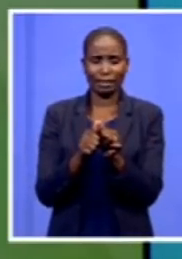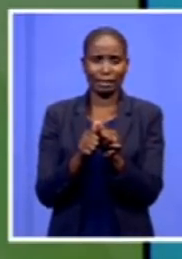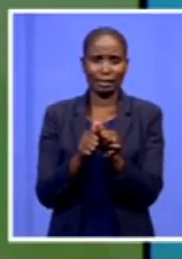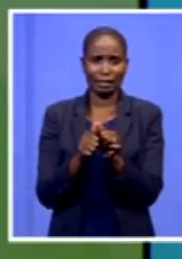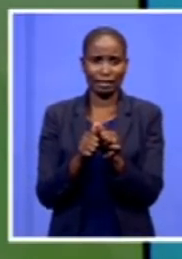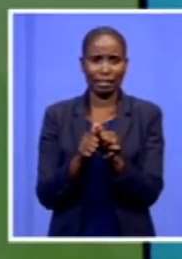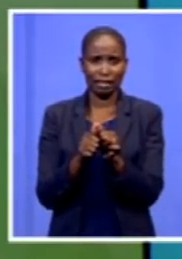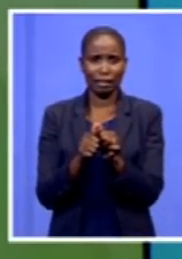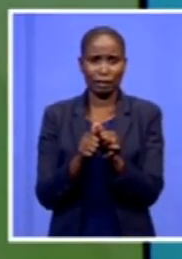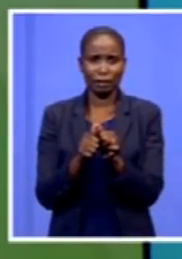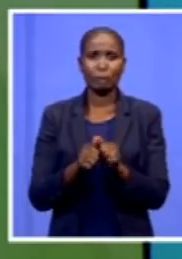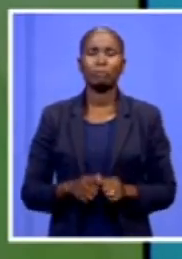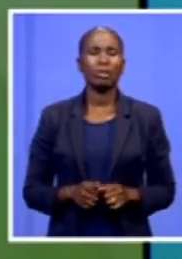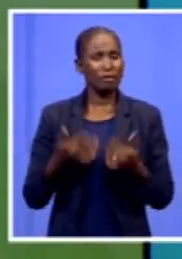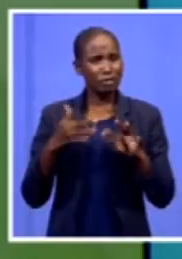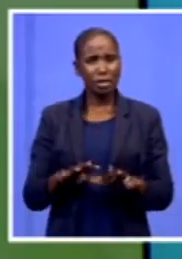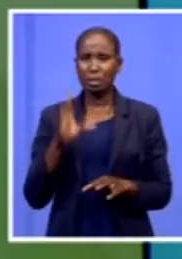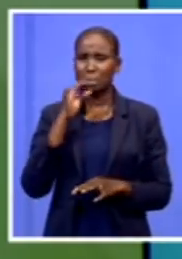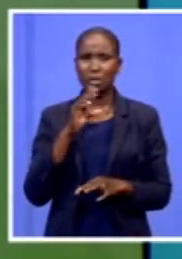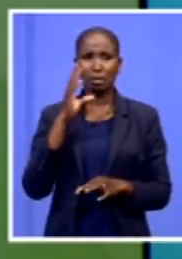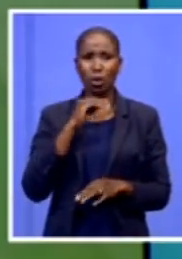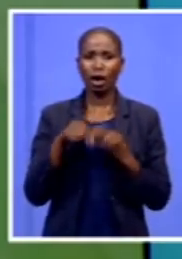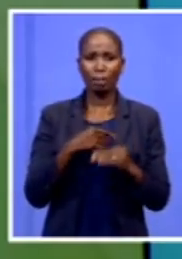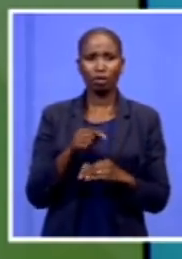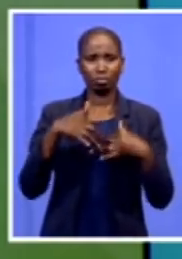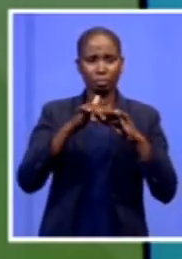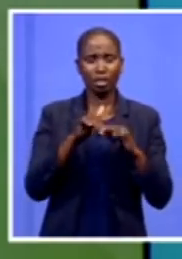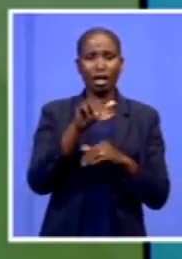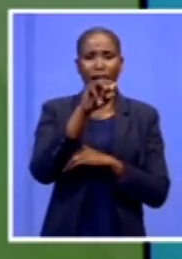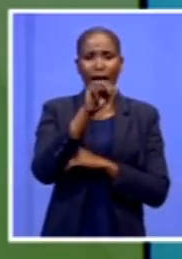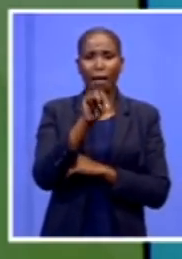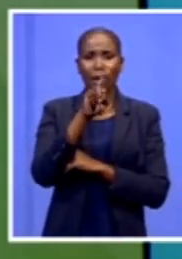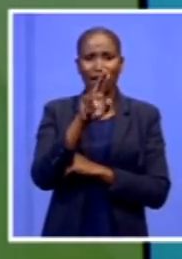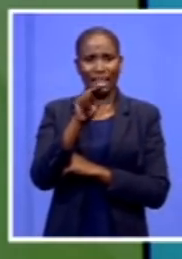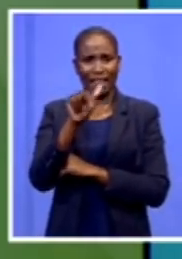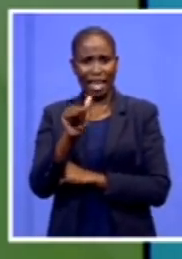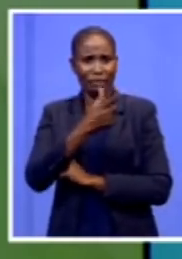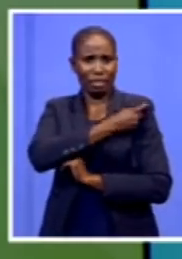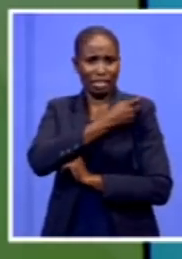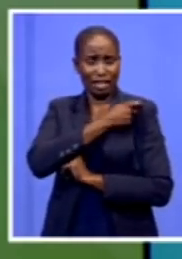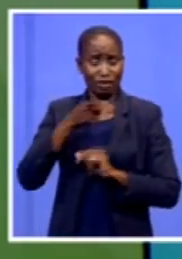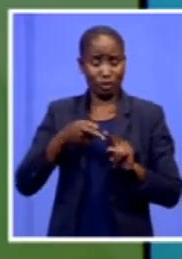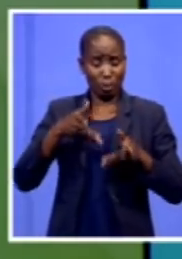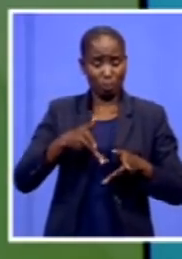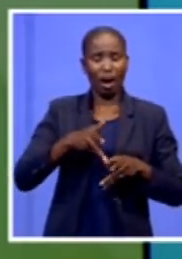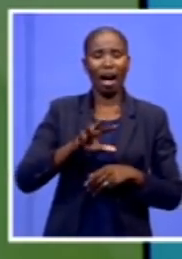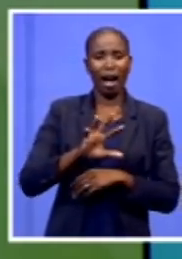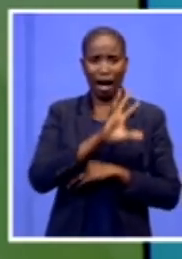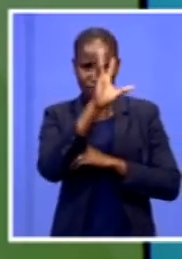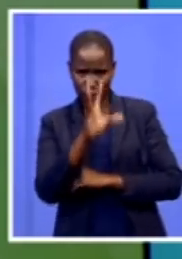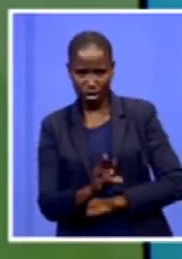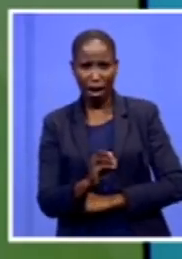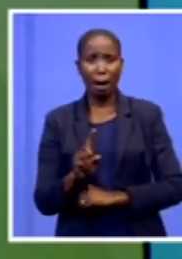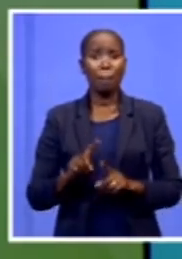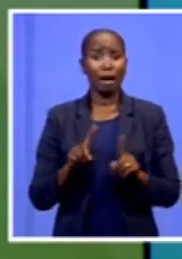lot about producing mRNA vaccines in Africa, but I think this goes far beyond. This is